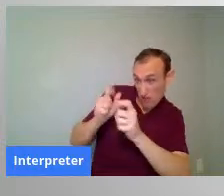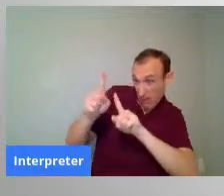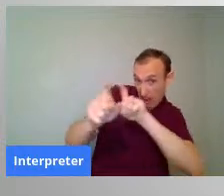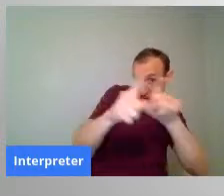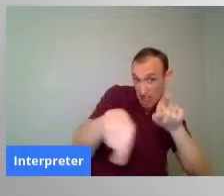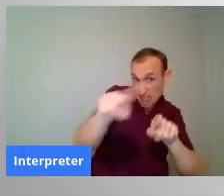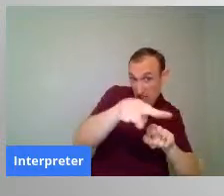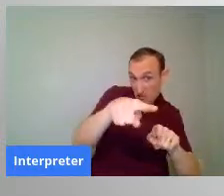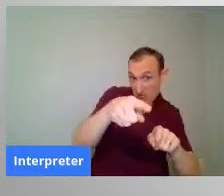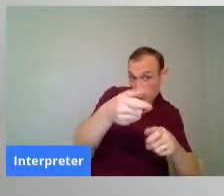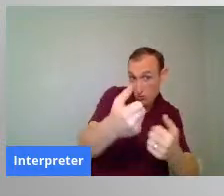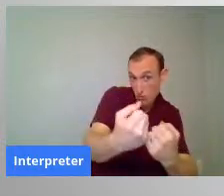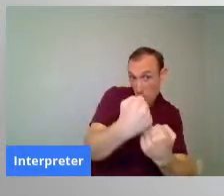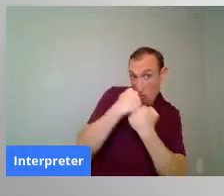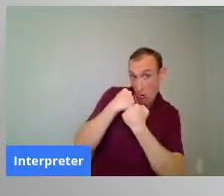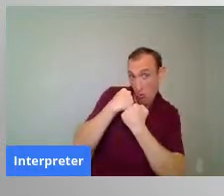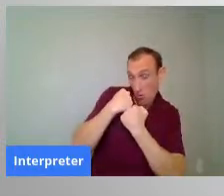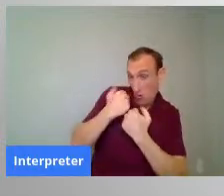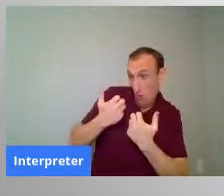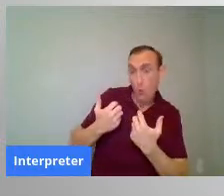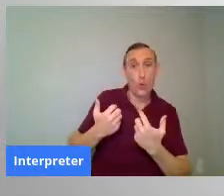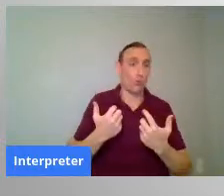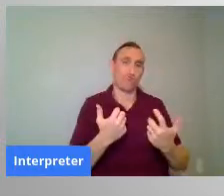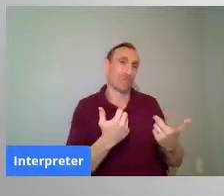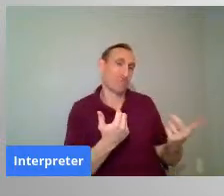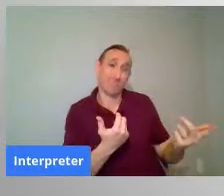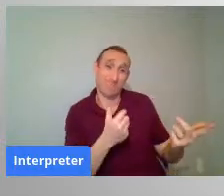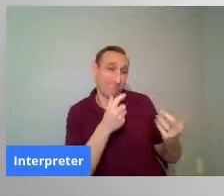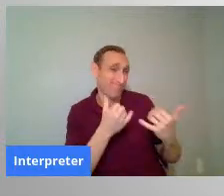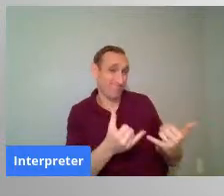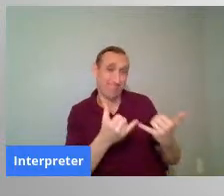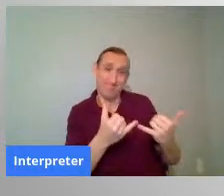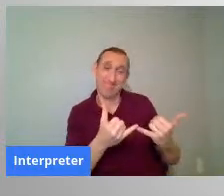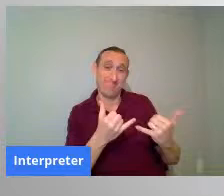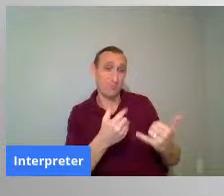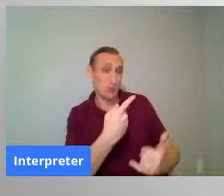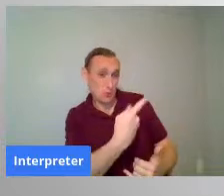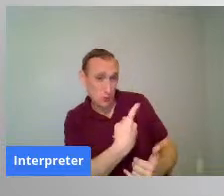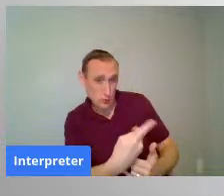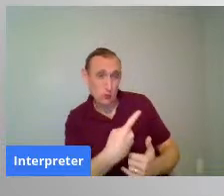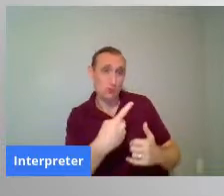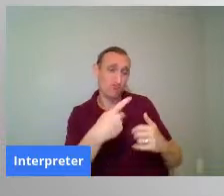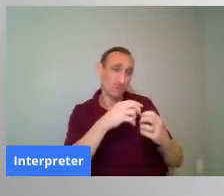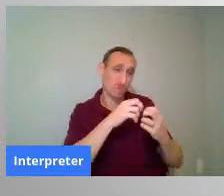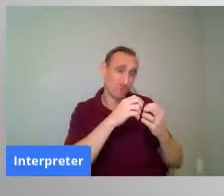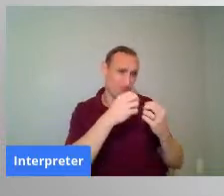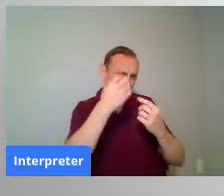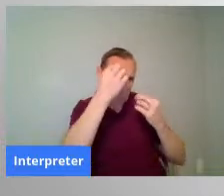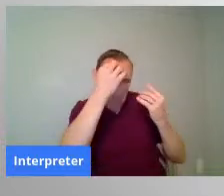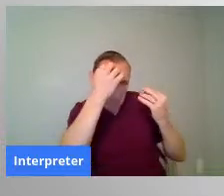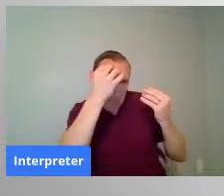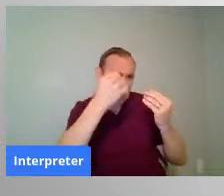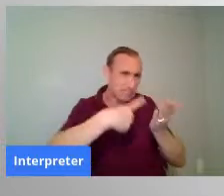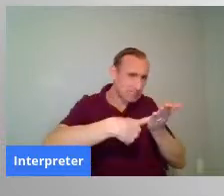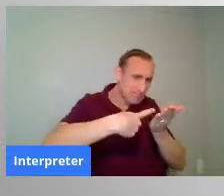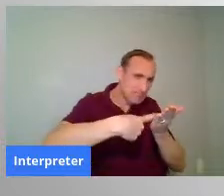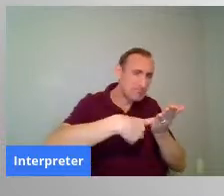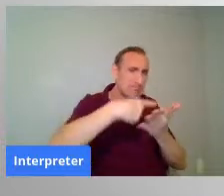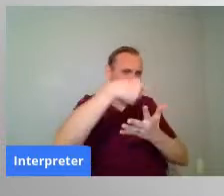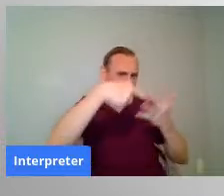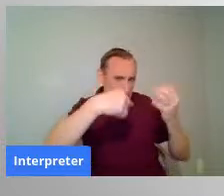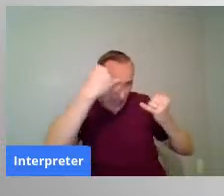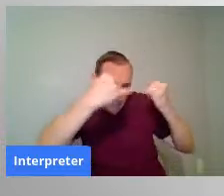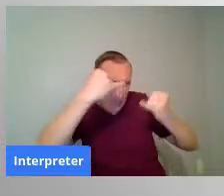Not at this particular moment. I know you and I have done some brainstorming together, and we will continue to do